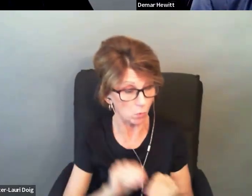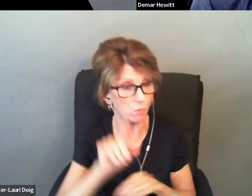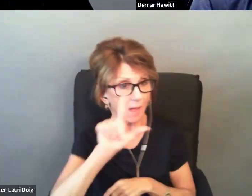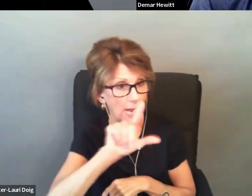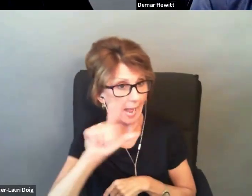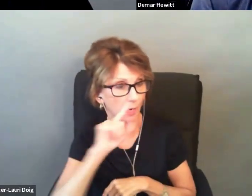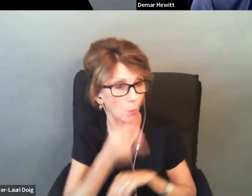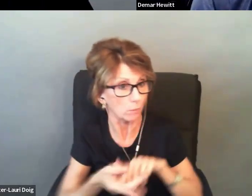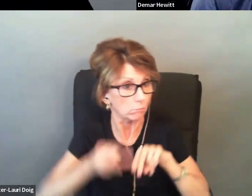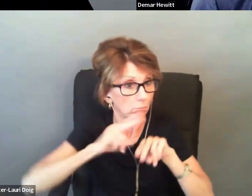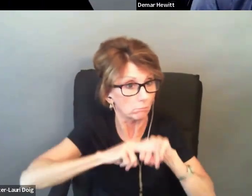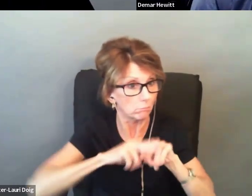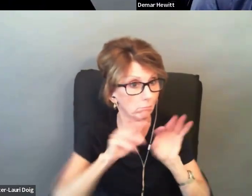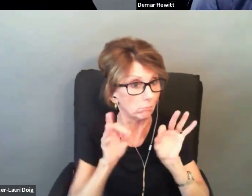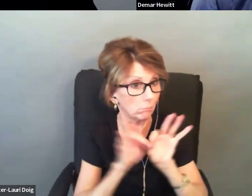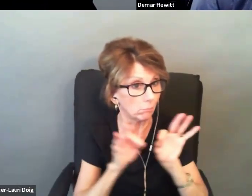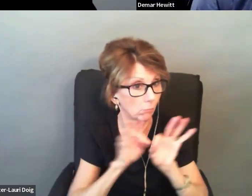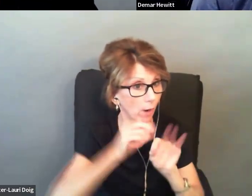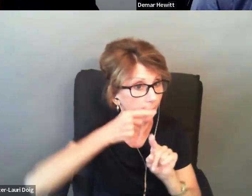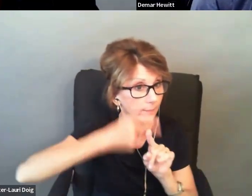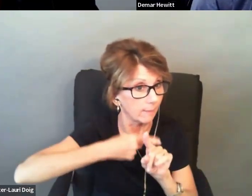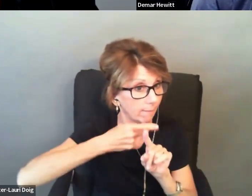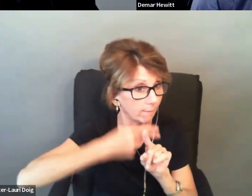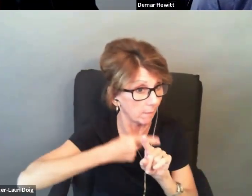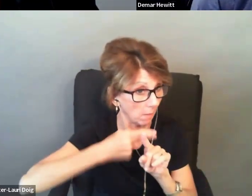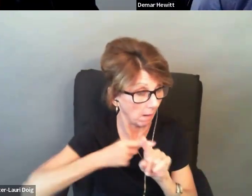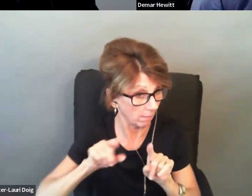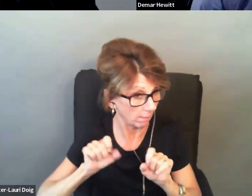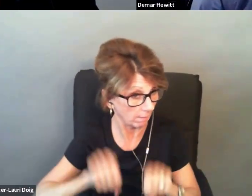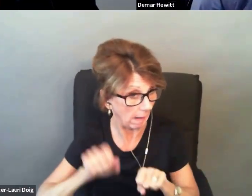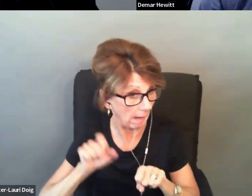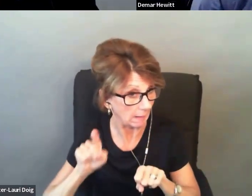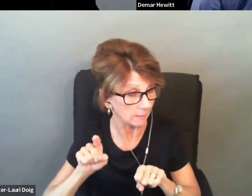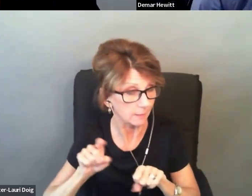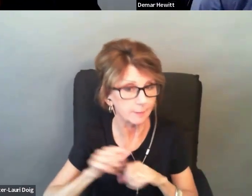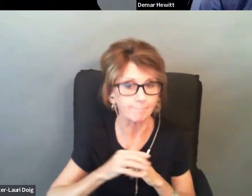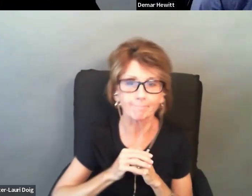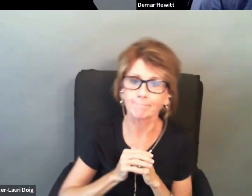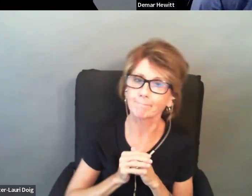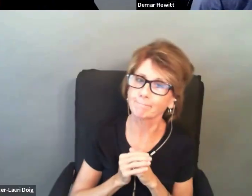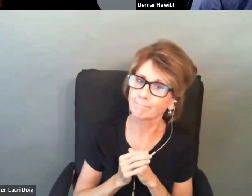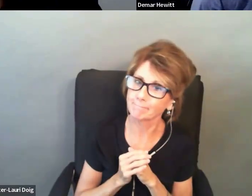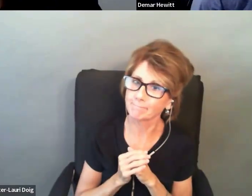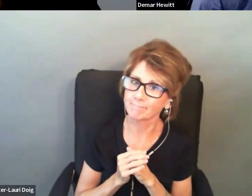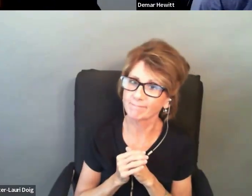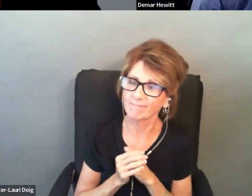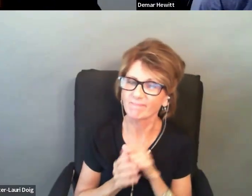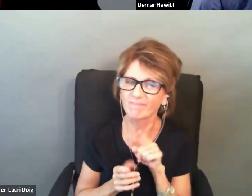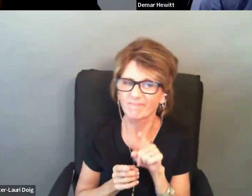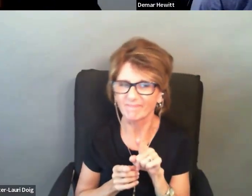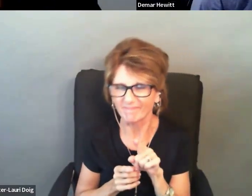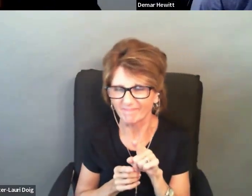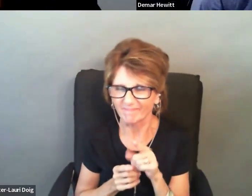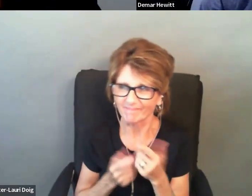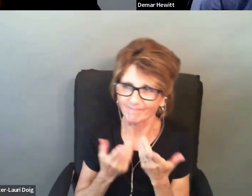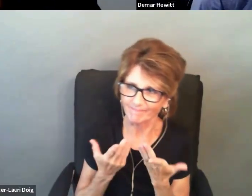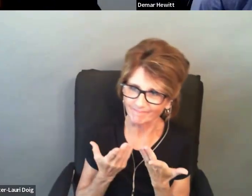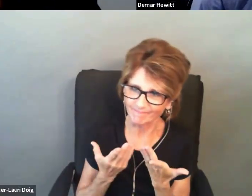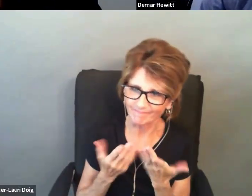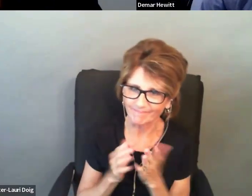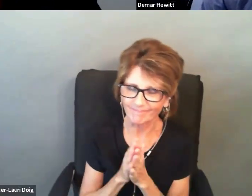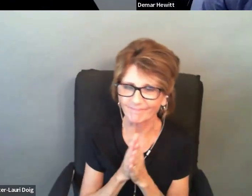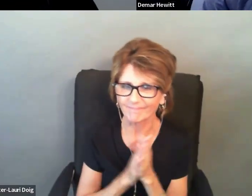It depends. So I would say generally speaking, facing